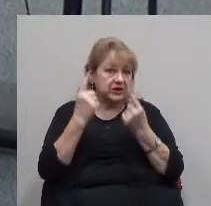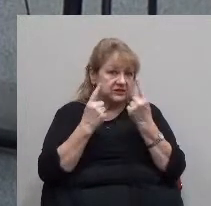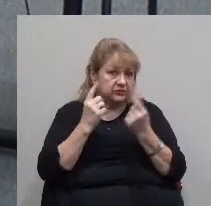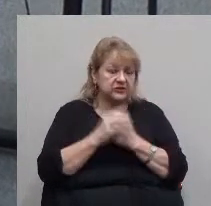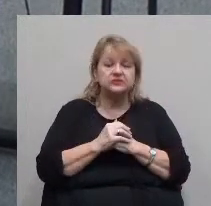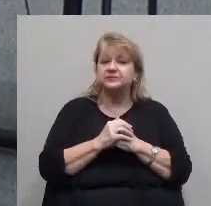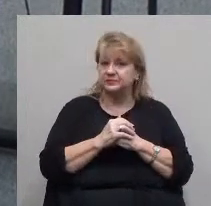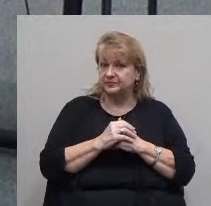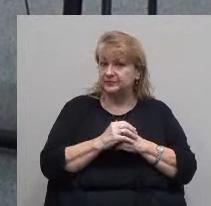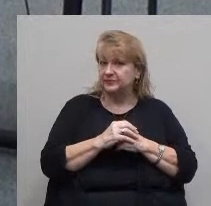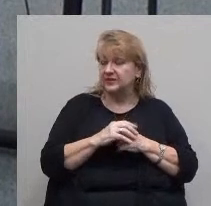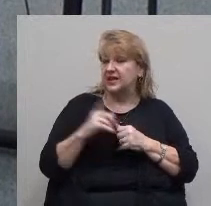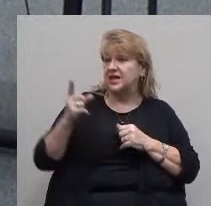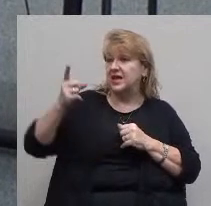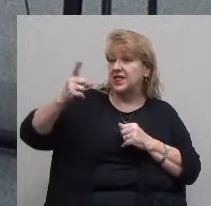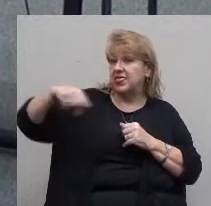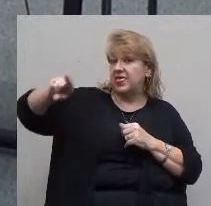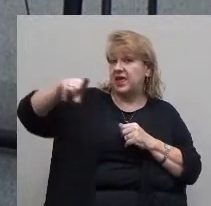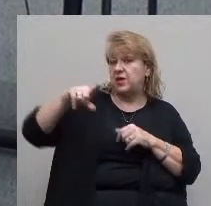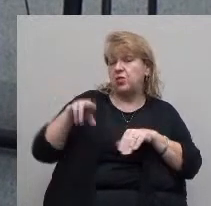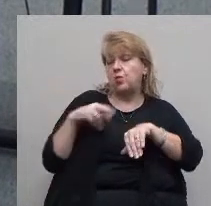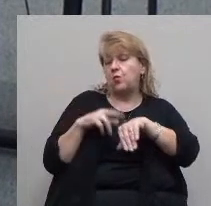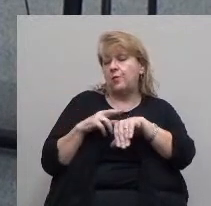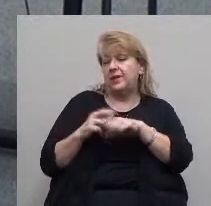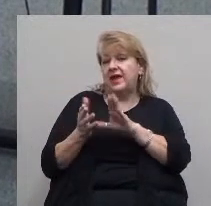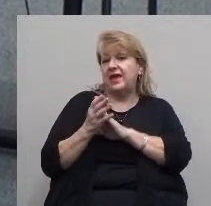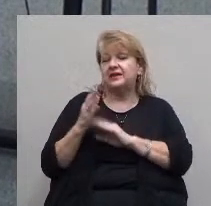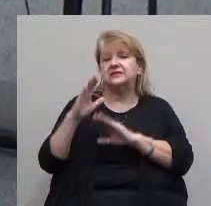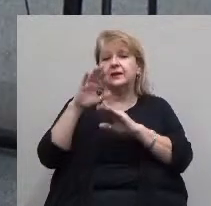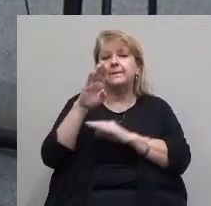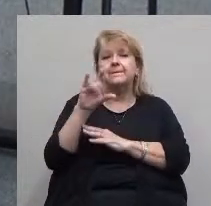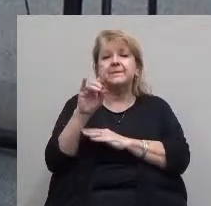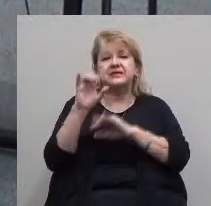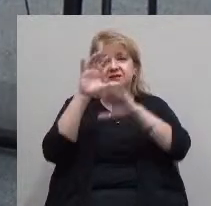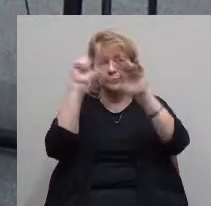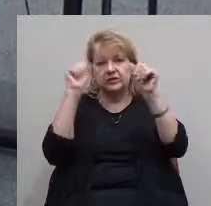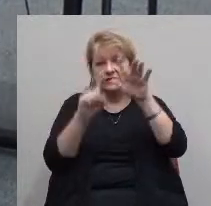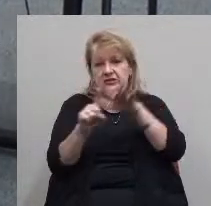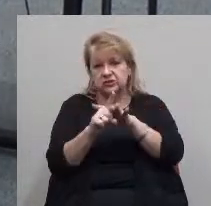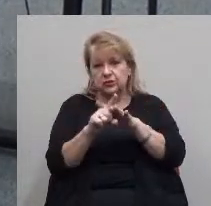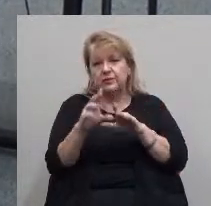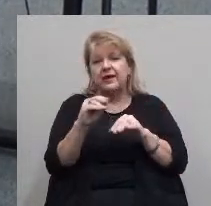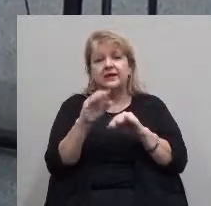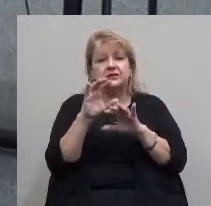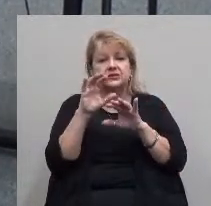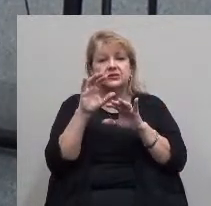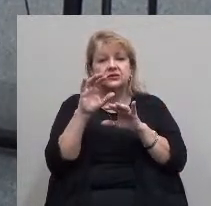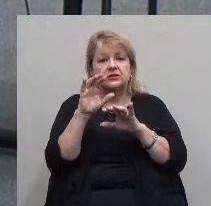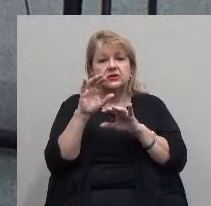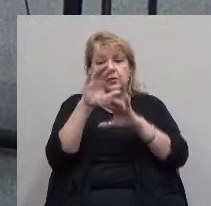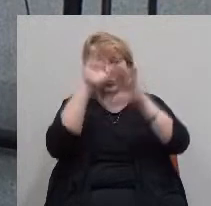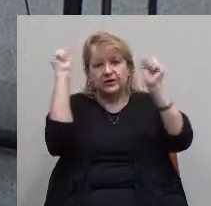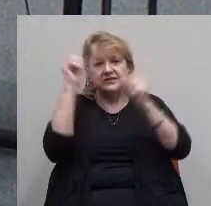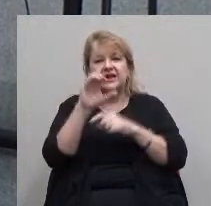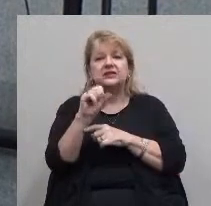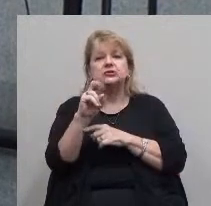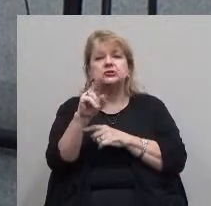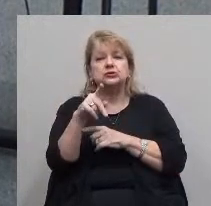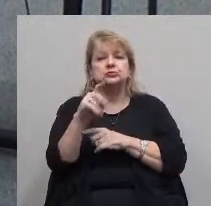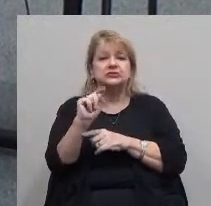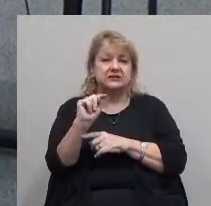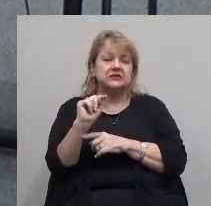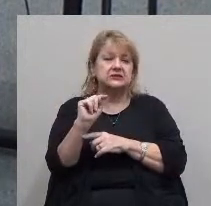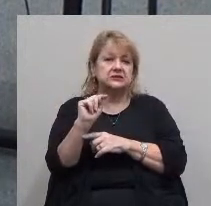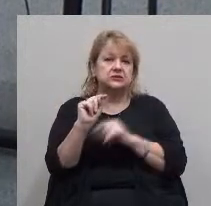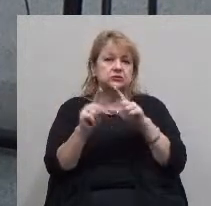they usually ask that the BESE president's there, as well as the superintendent, to answer questions. It's customary to have